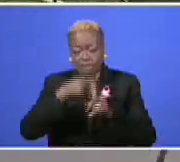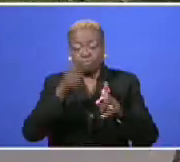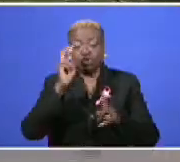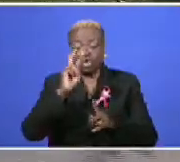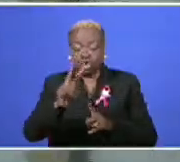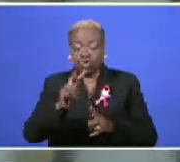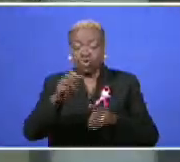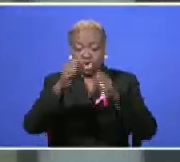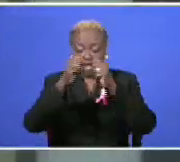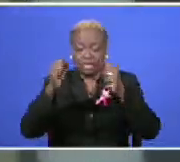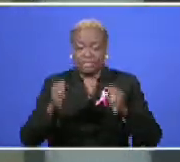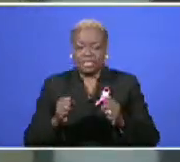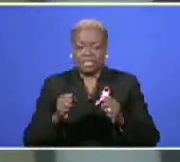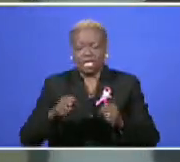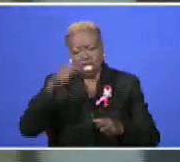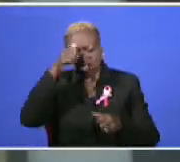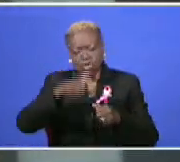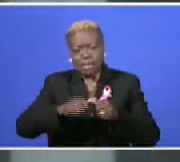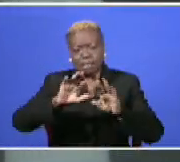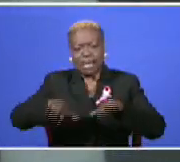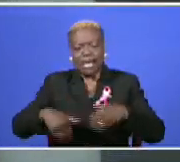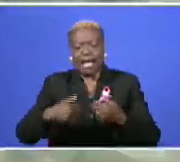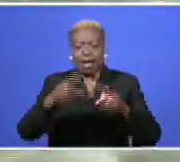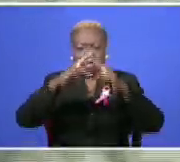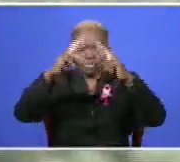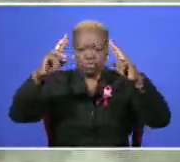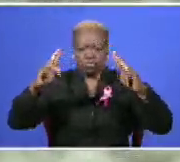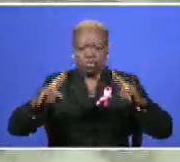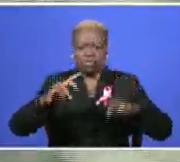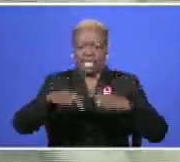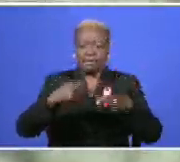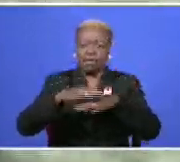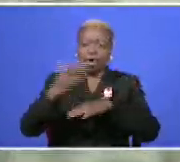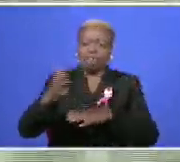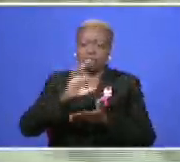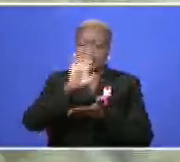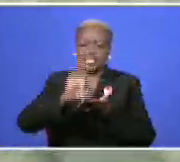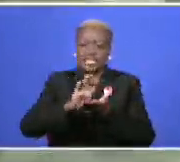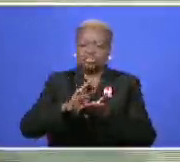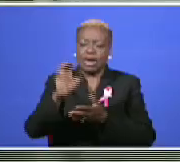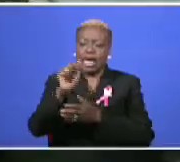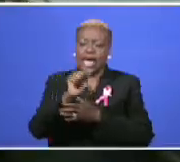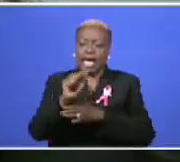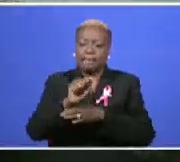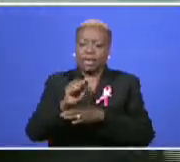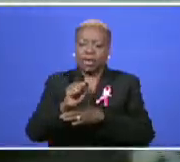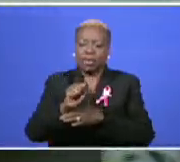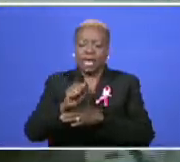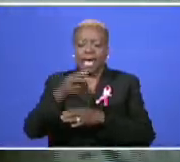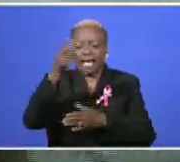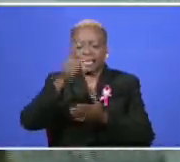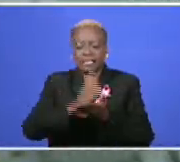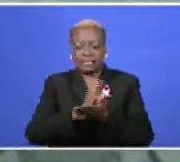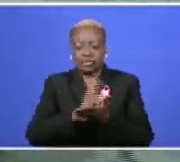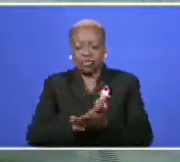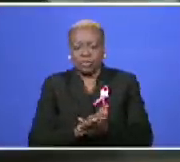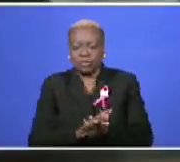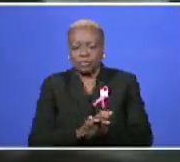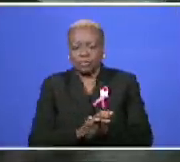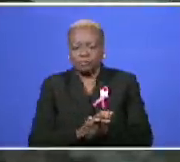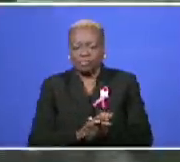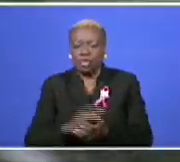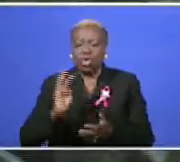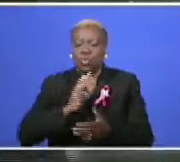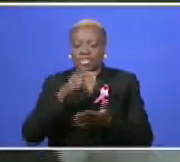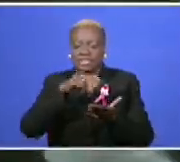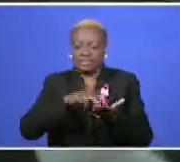Hurricane Dorian. She remembered how the roof came off at the Central Abaco Primary School and debris was falling. We decided to come outside and stand up. We